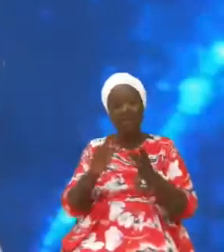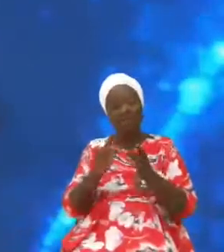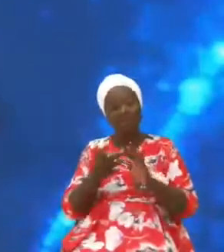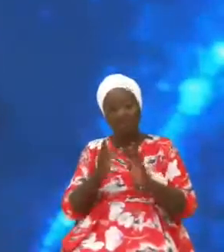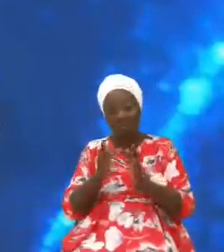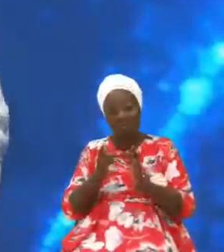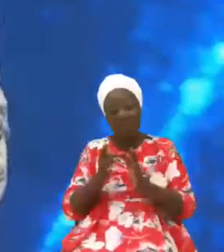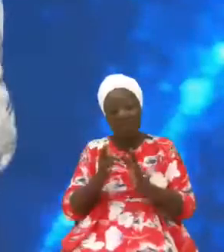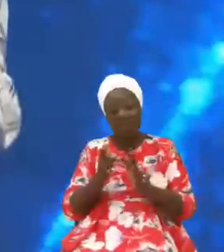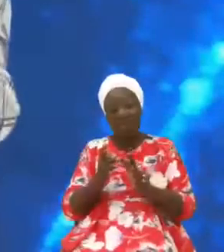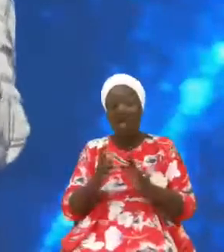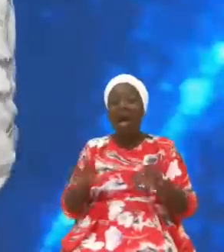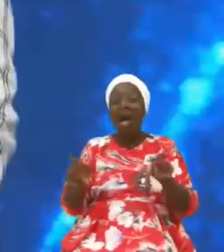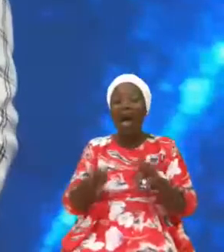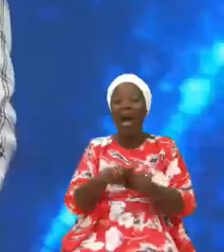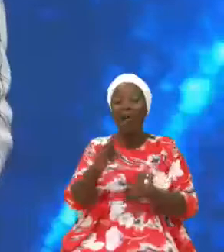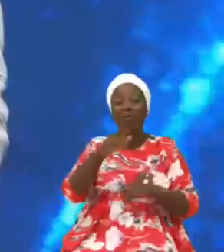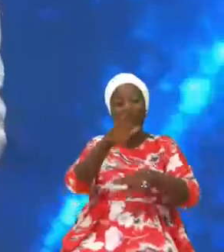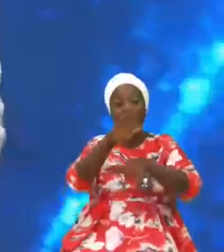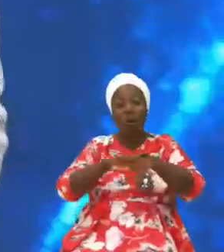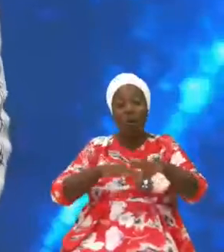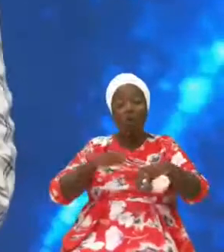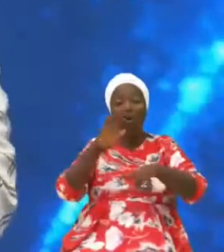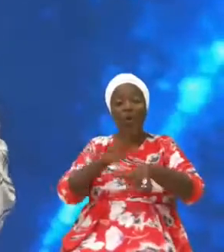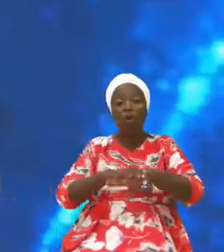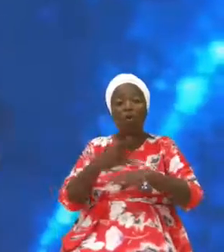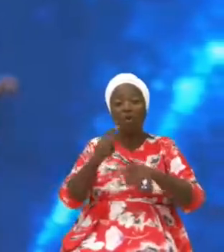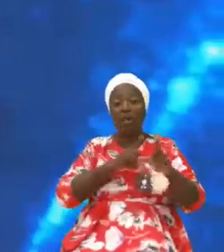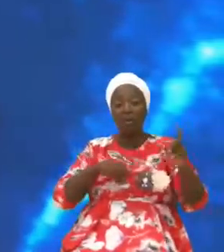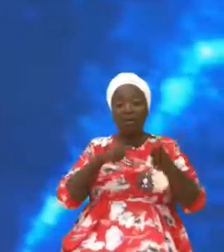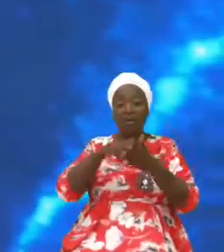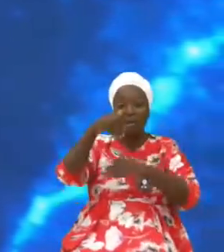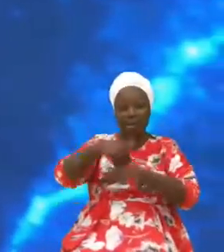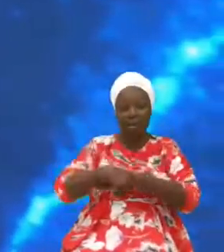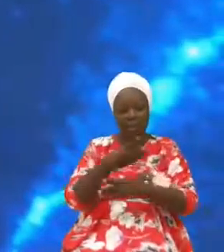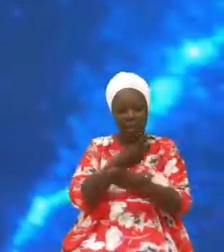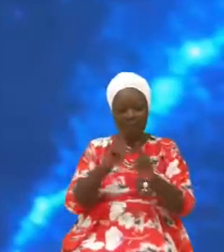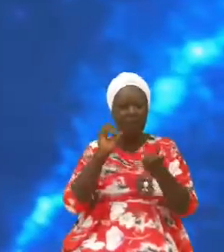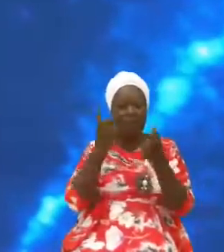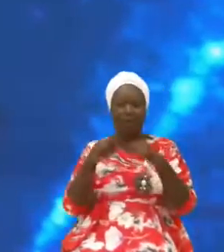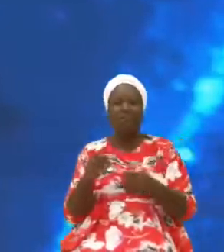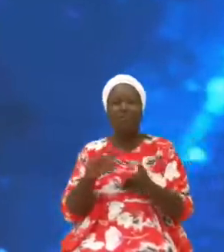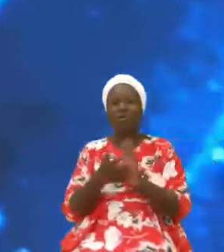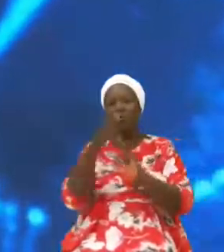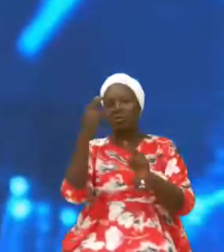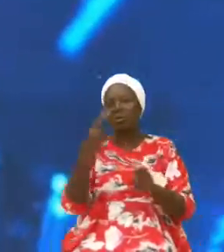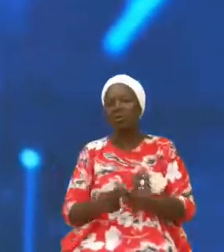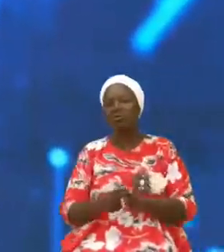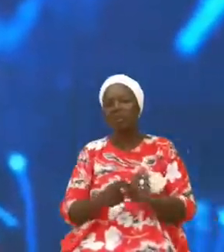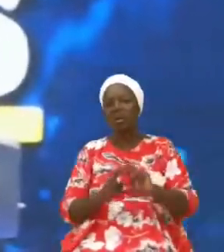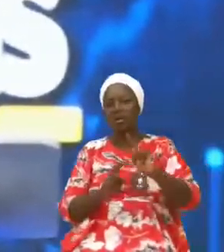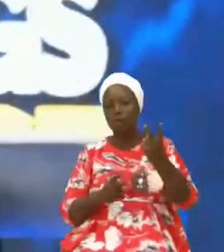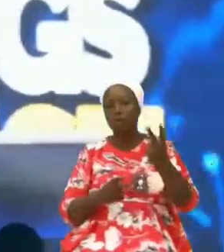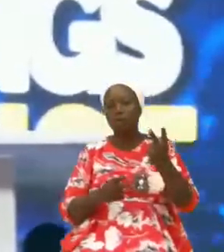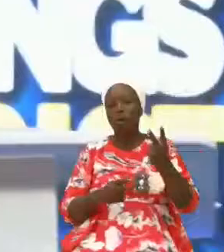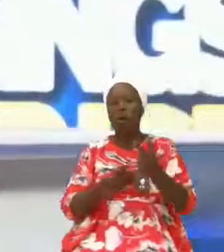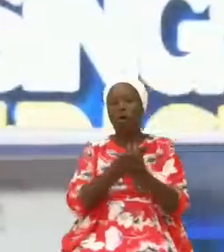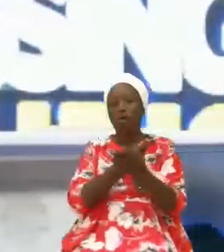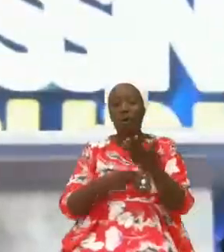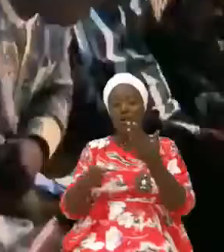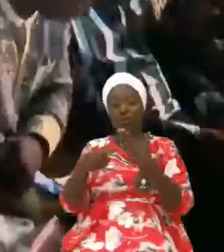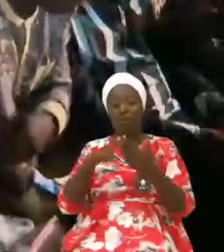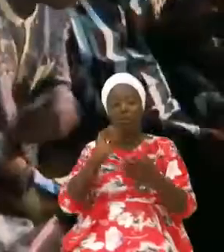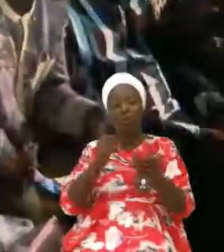there, whosoever, that person online, as you call on the Lord tonight, deliverance will